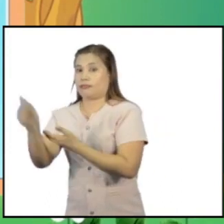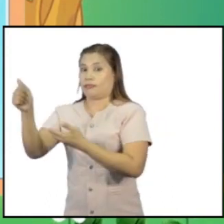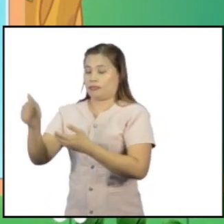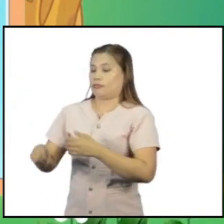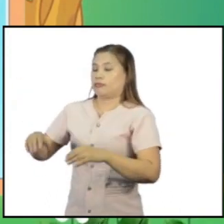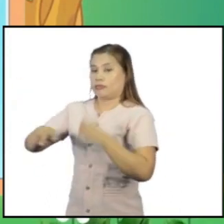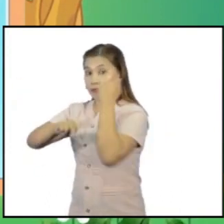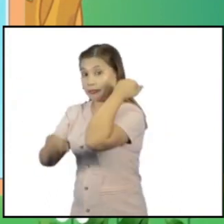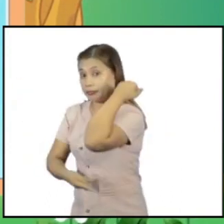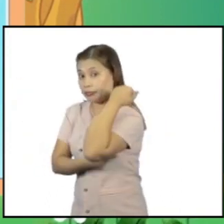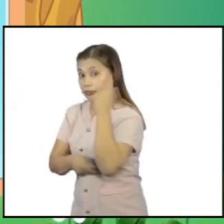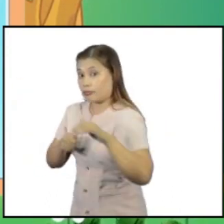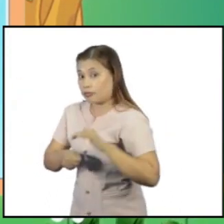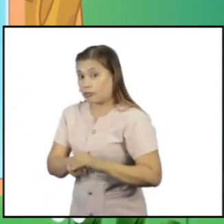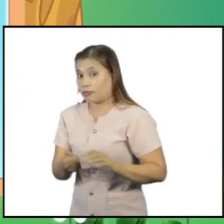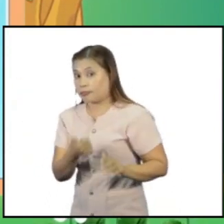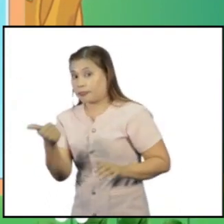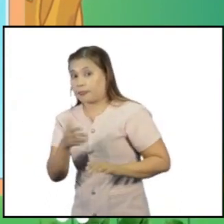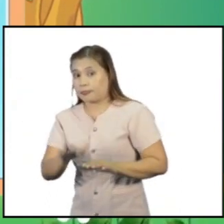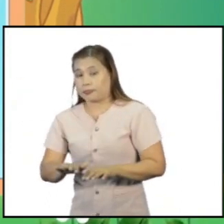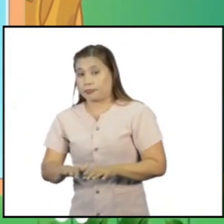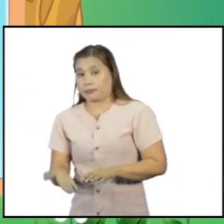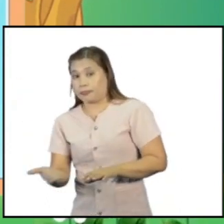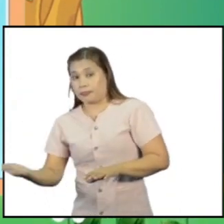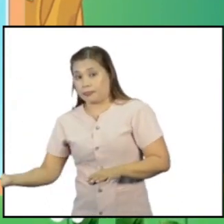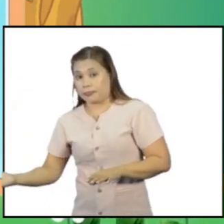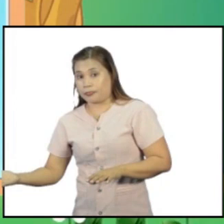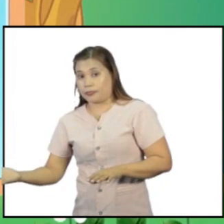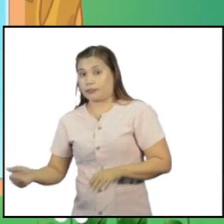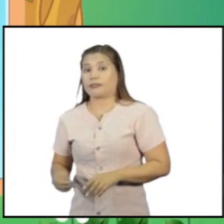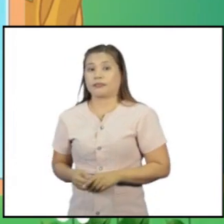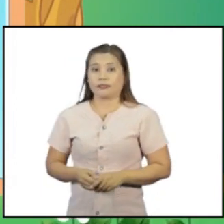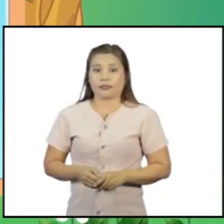Gino to hide his bag and other belongings.